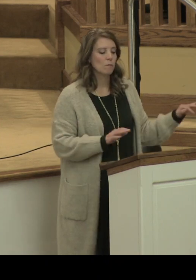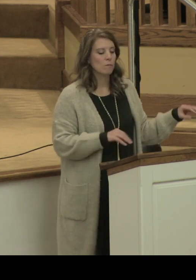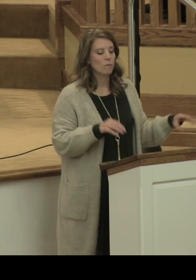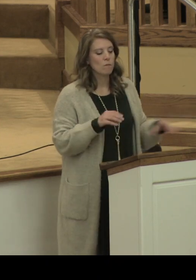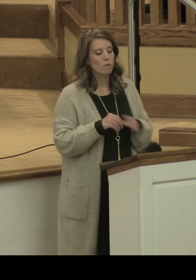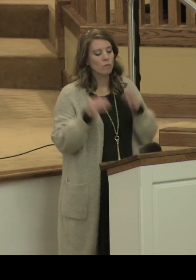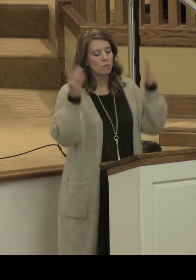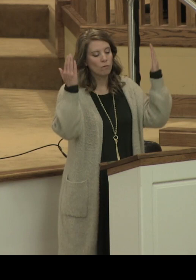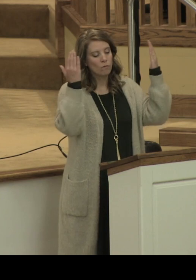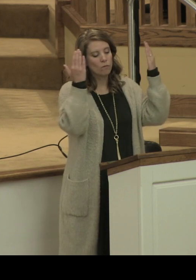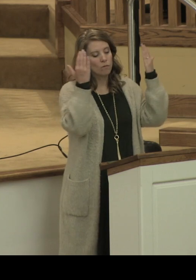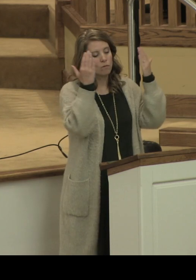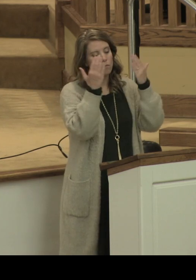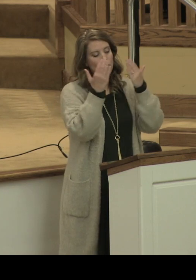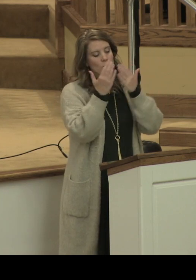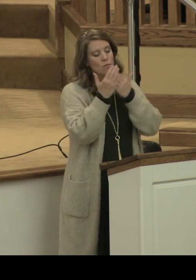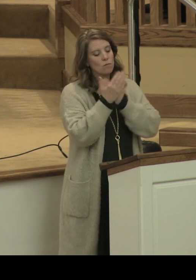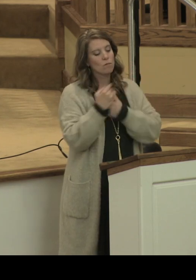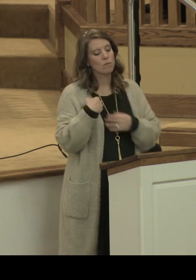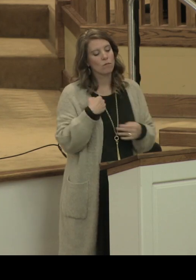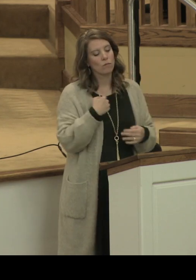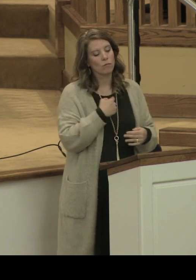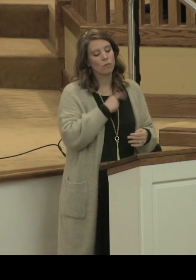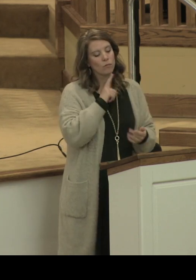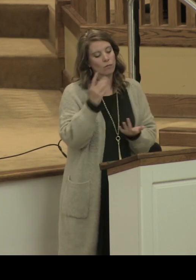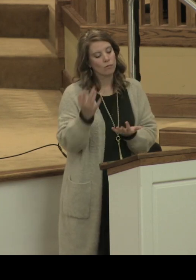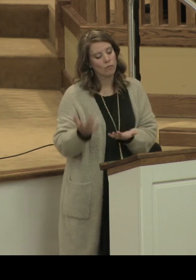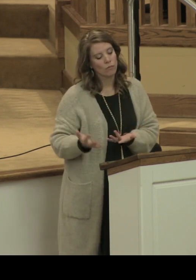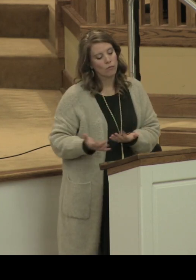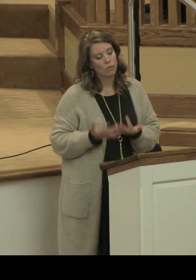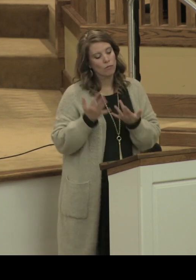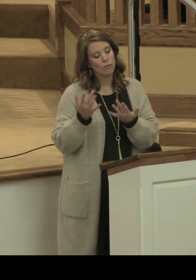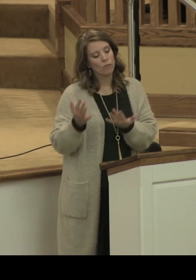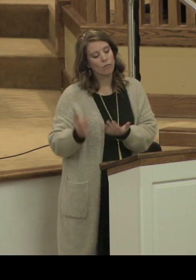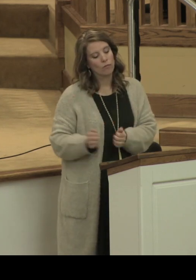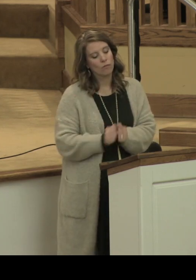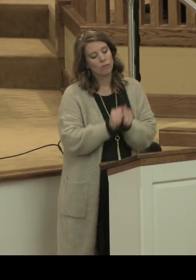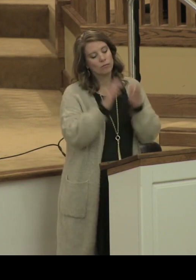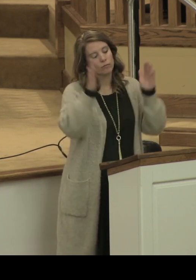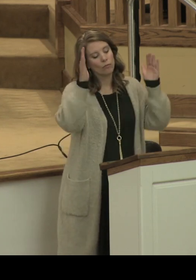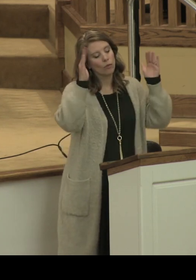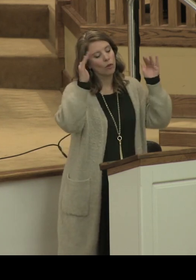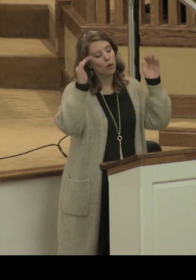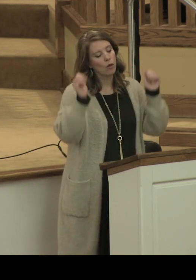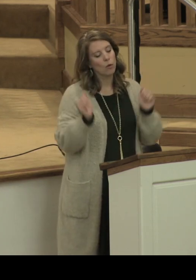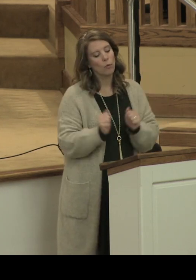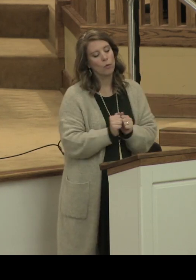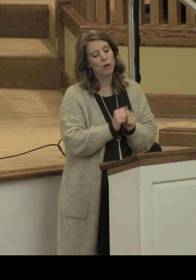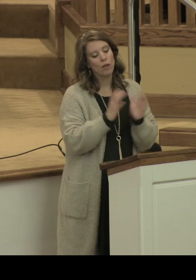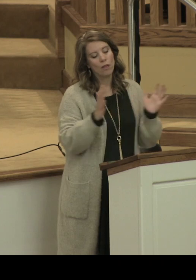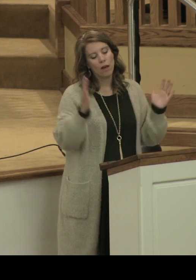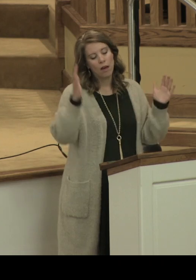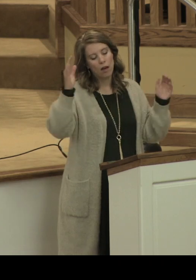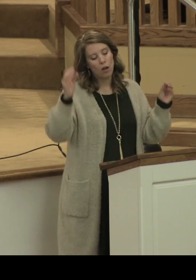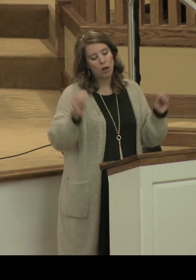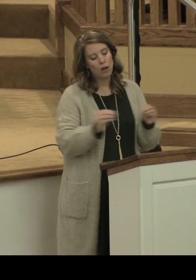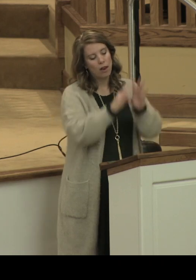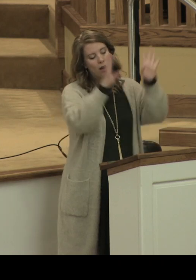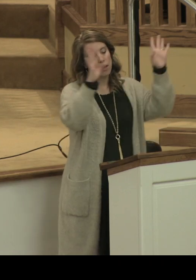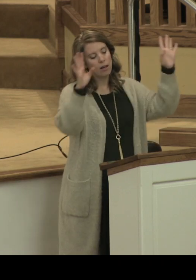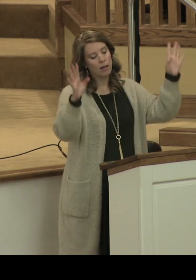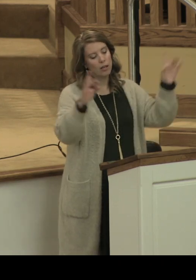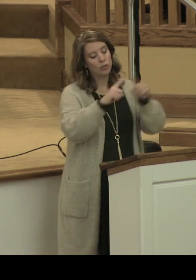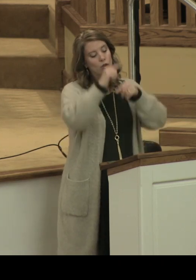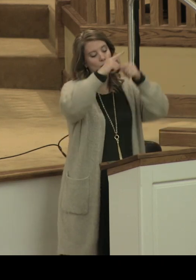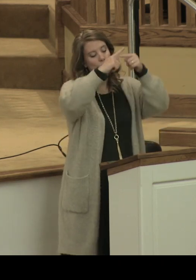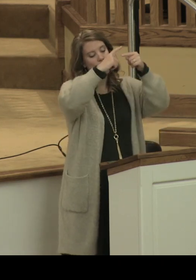In the darkness we were waiting, without hope, without light, till from